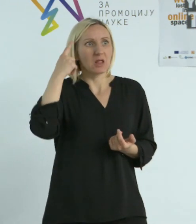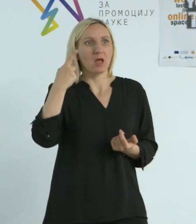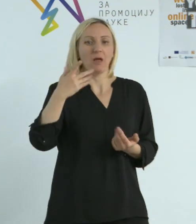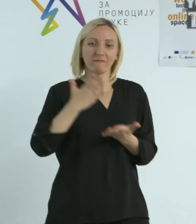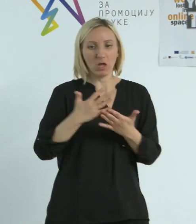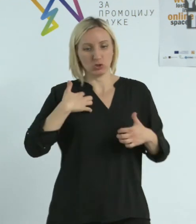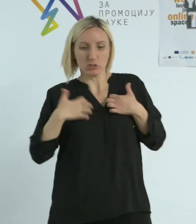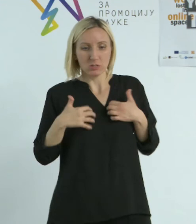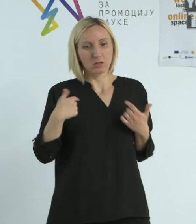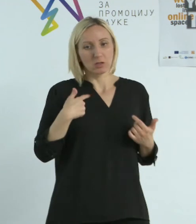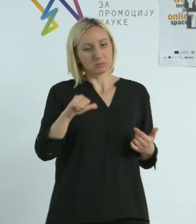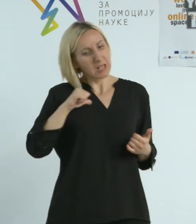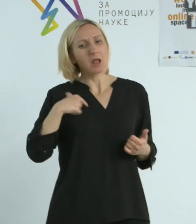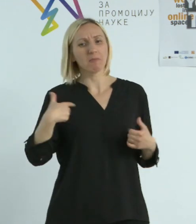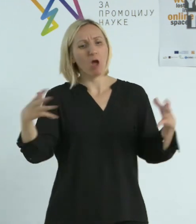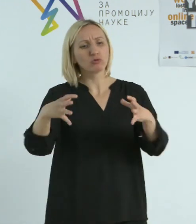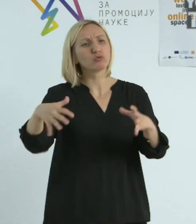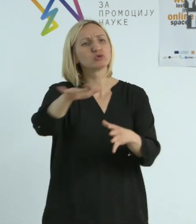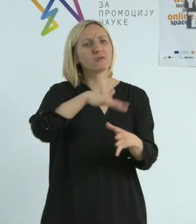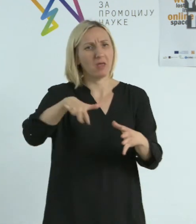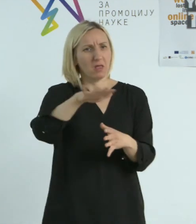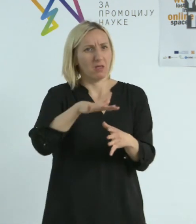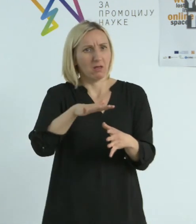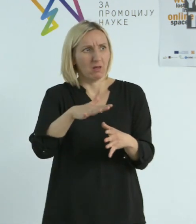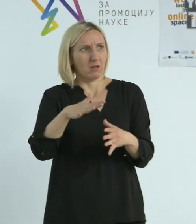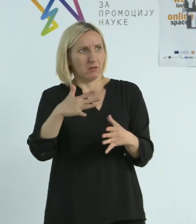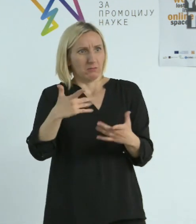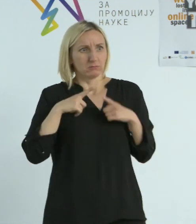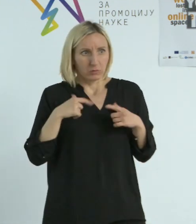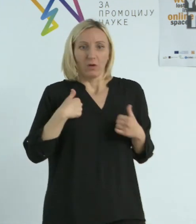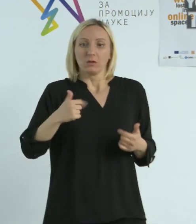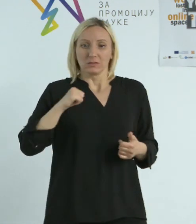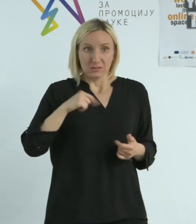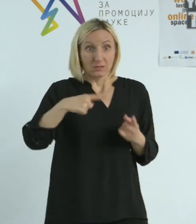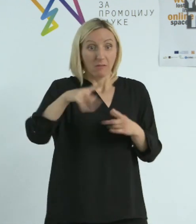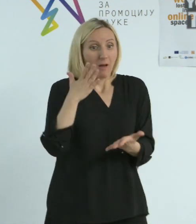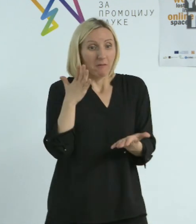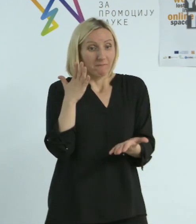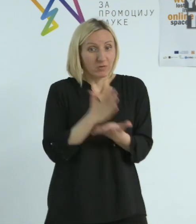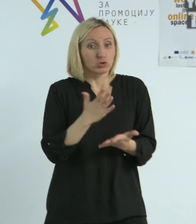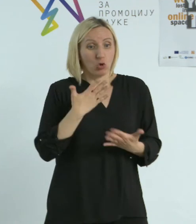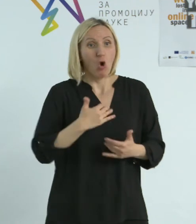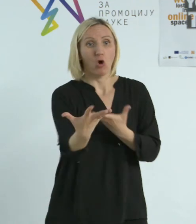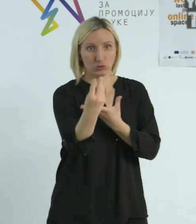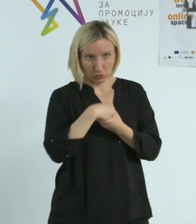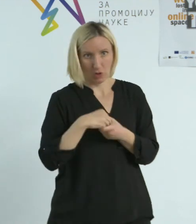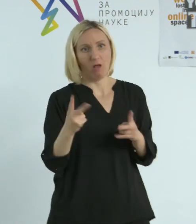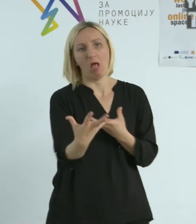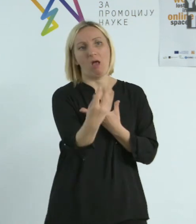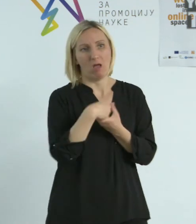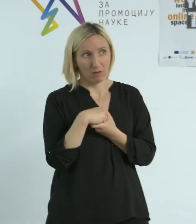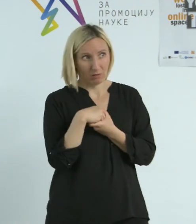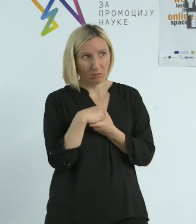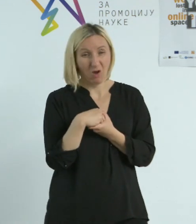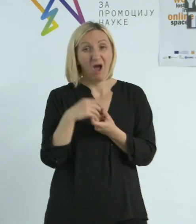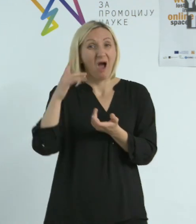similar values, or are at least ready to rethink the things. So I think that maybe not through Moodle